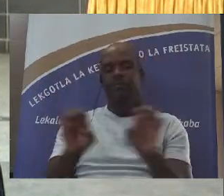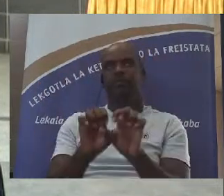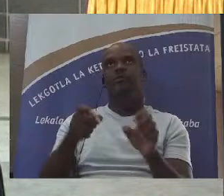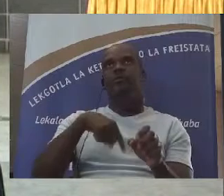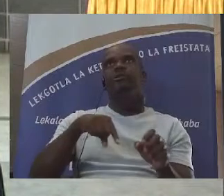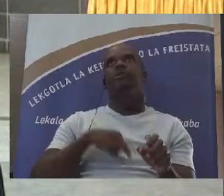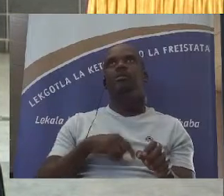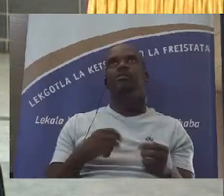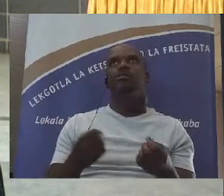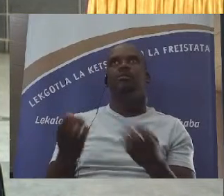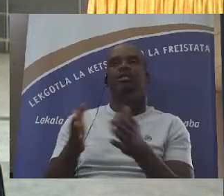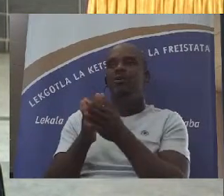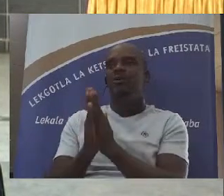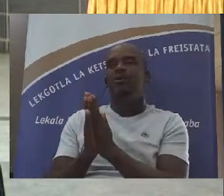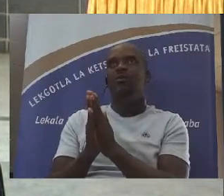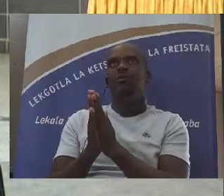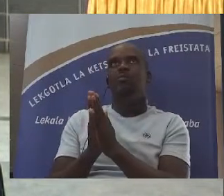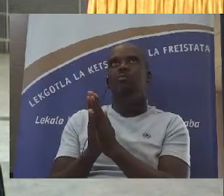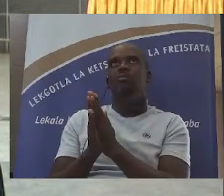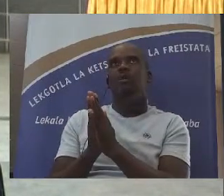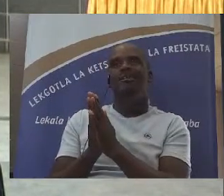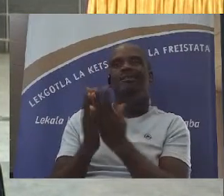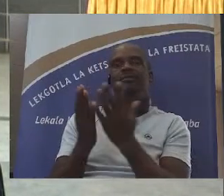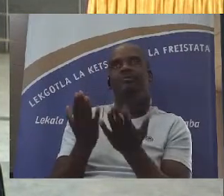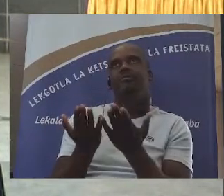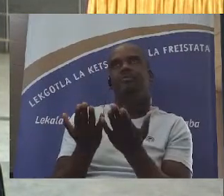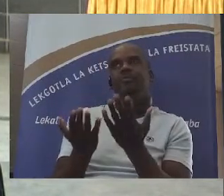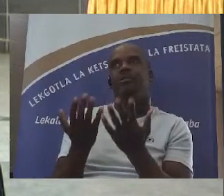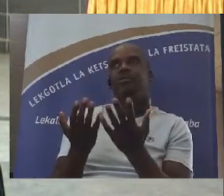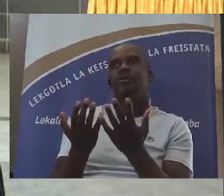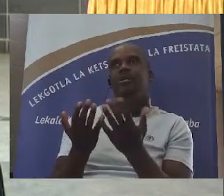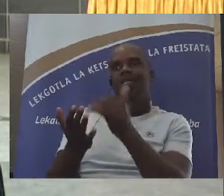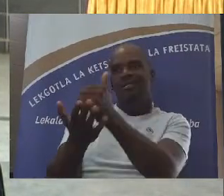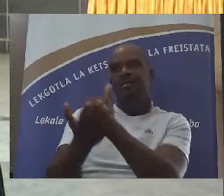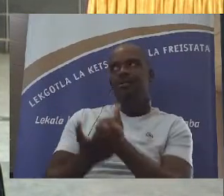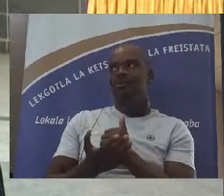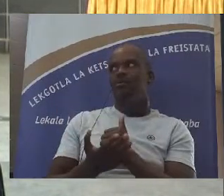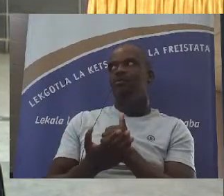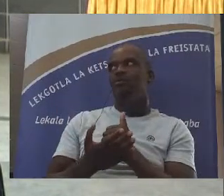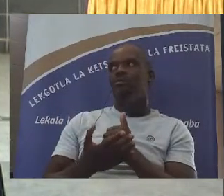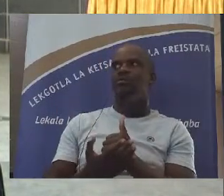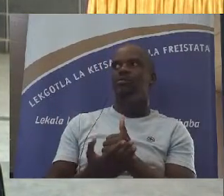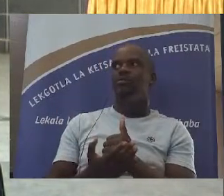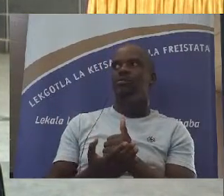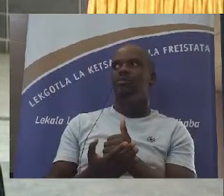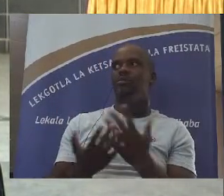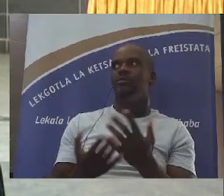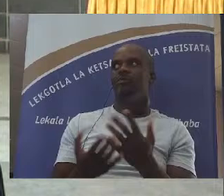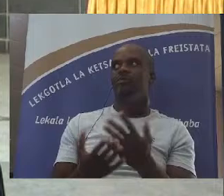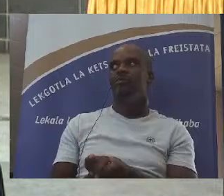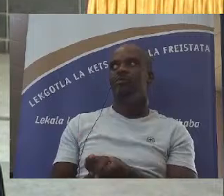manpower to help us, it is, what is this certificate?